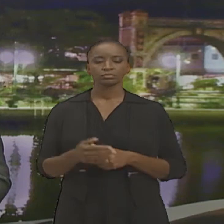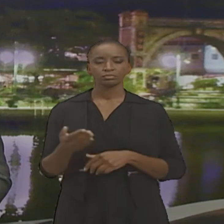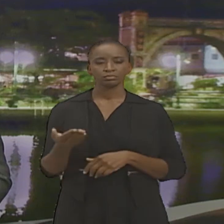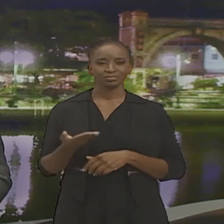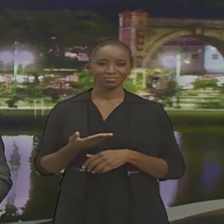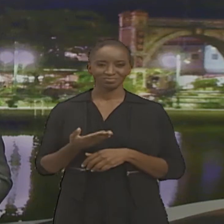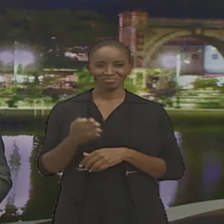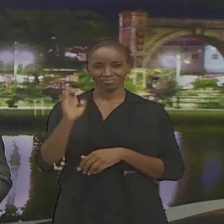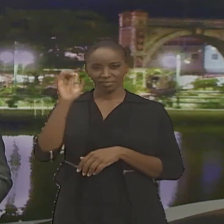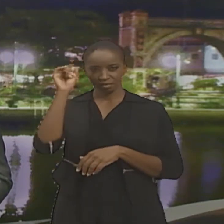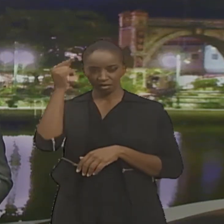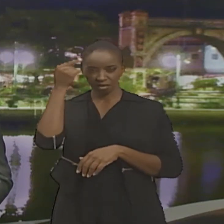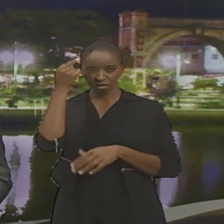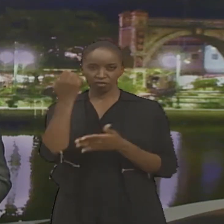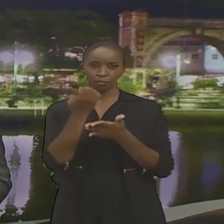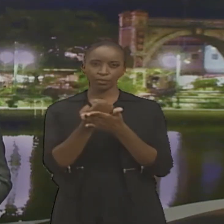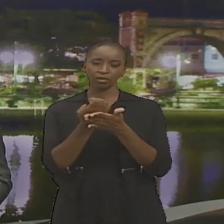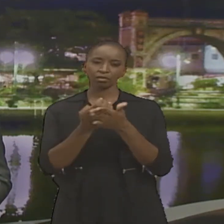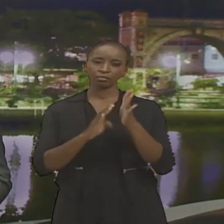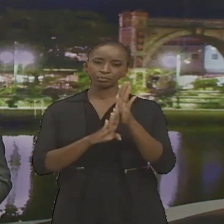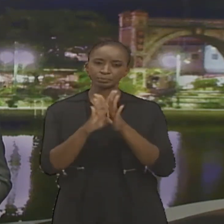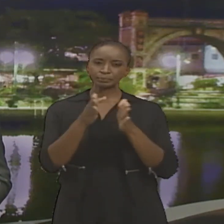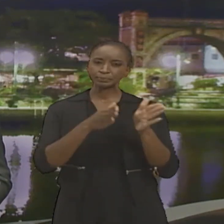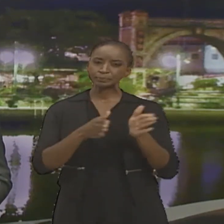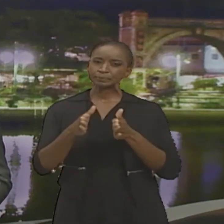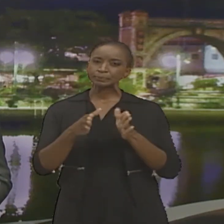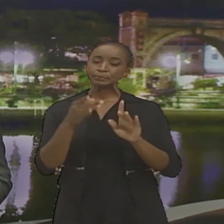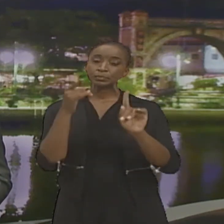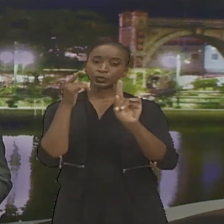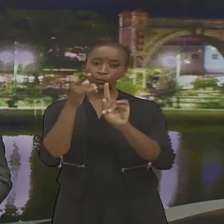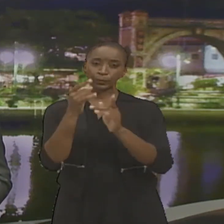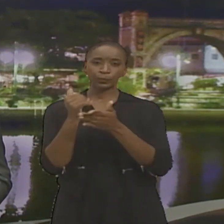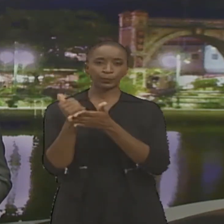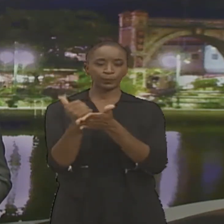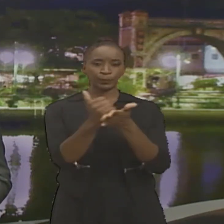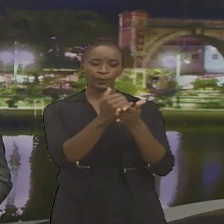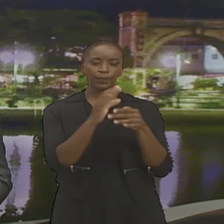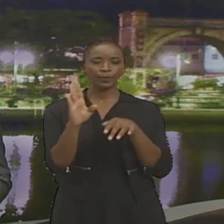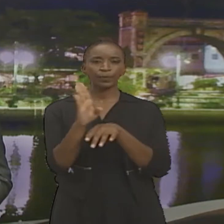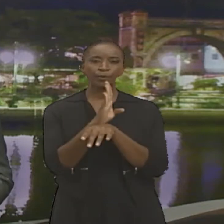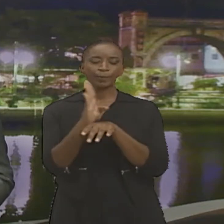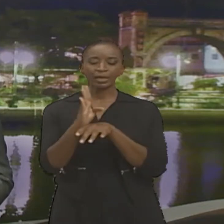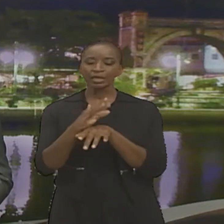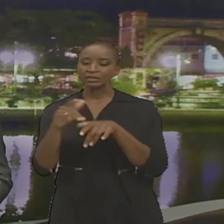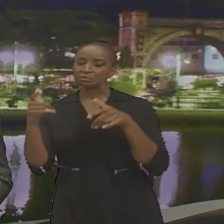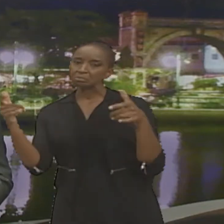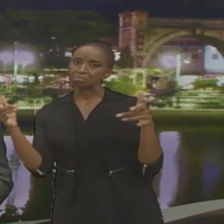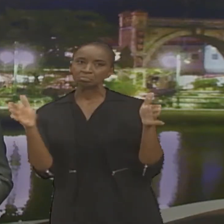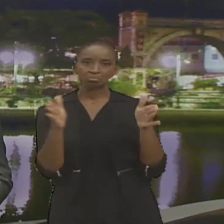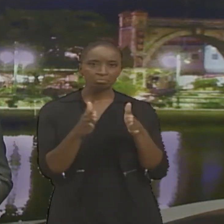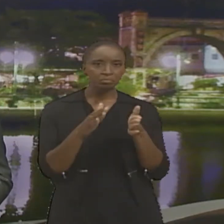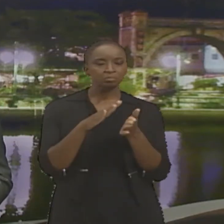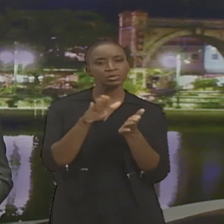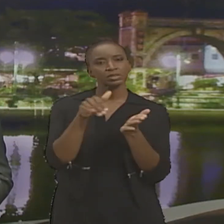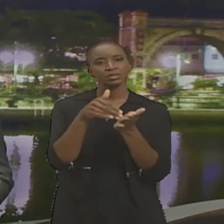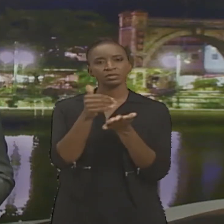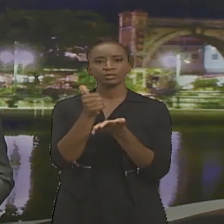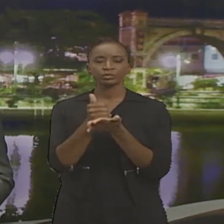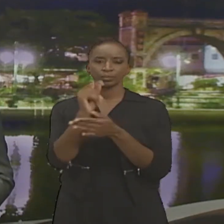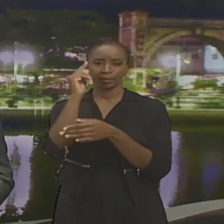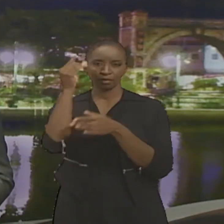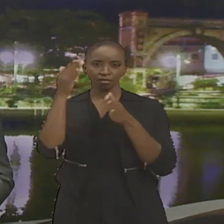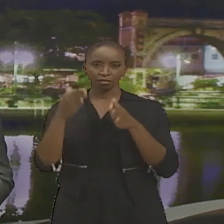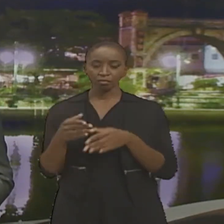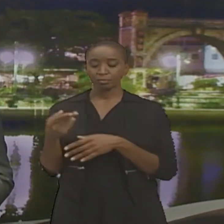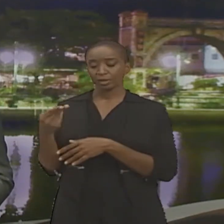Well, in business tonight, government's economic recovery program is expected to benefit businesses of all sizes. Central Bank Governor Cleviston Haynes says